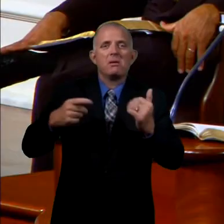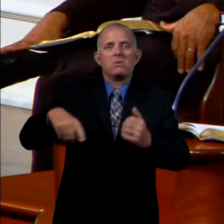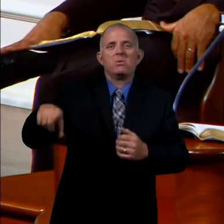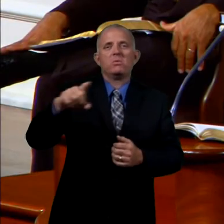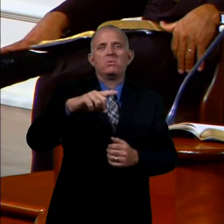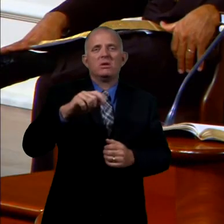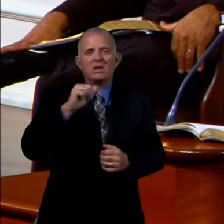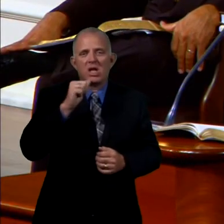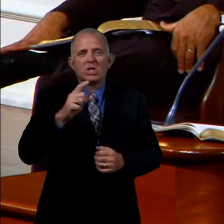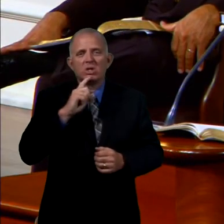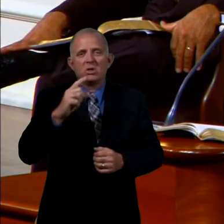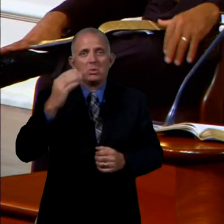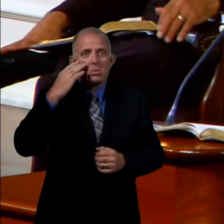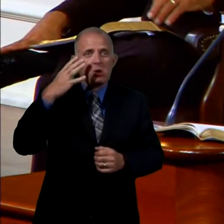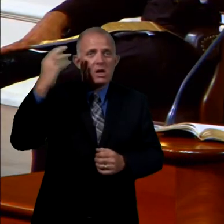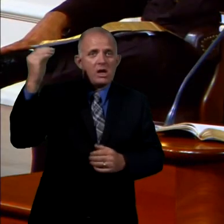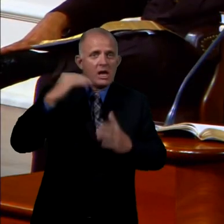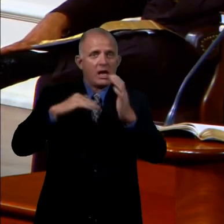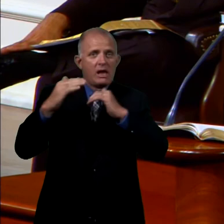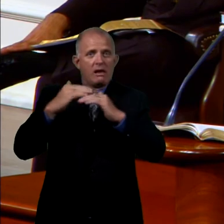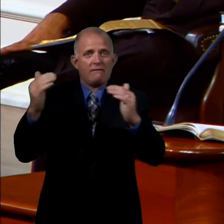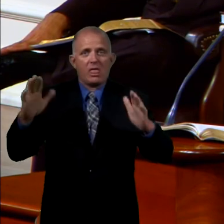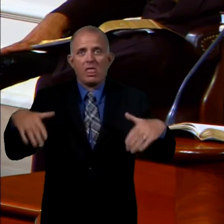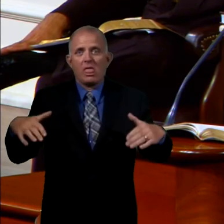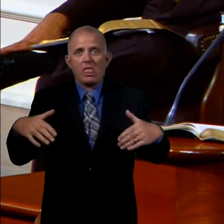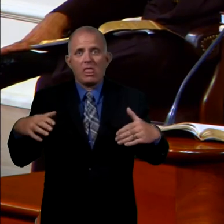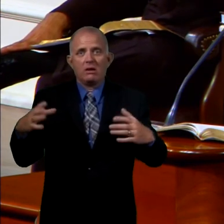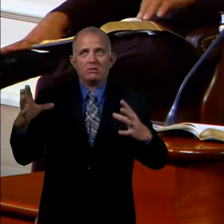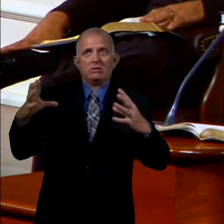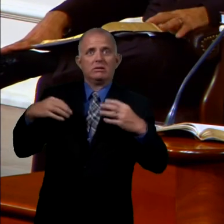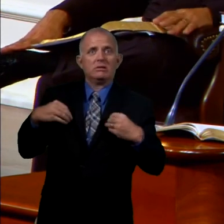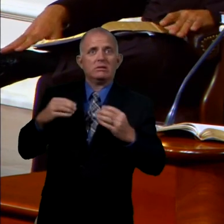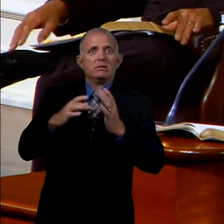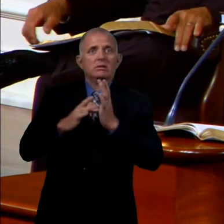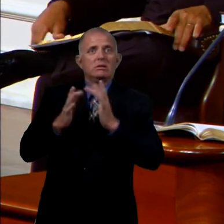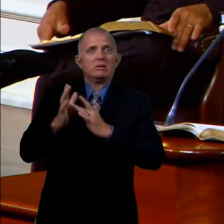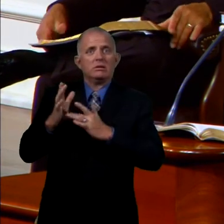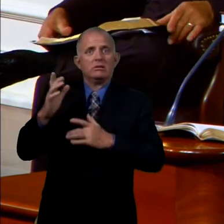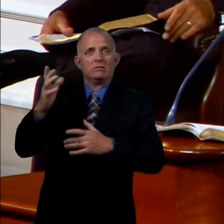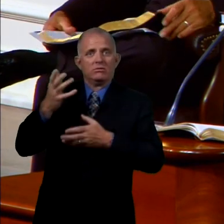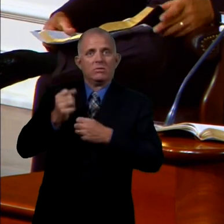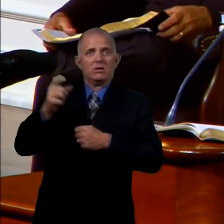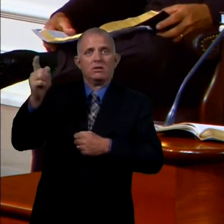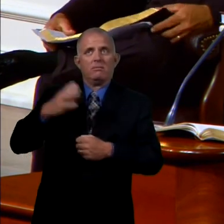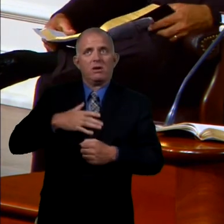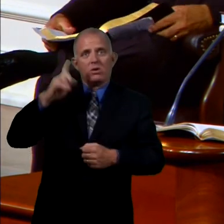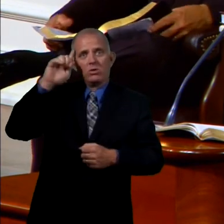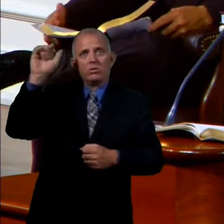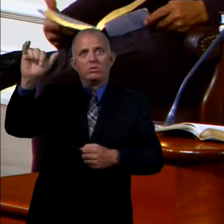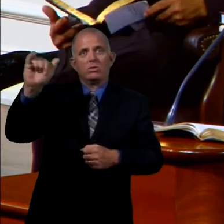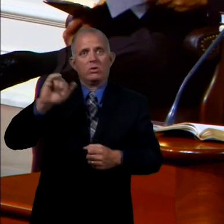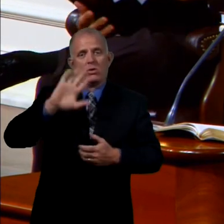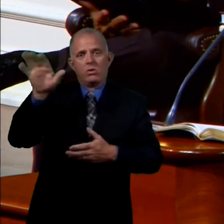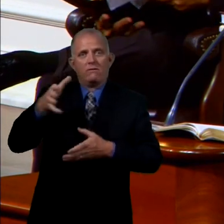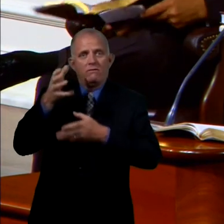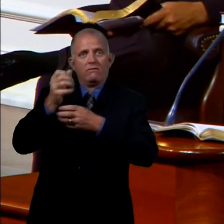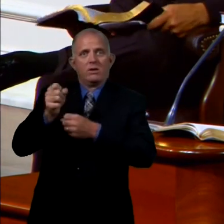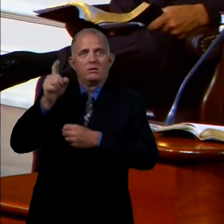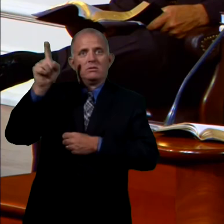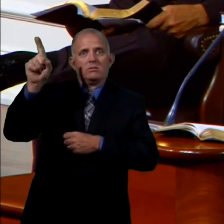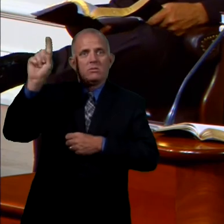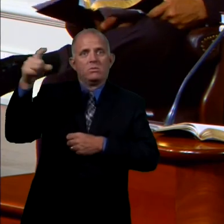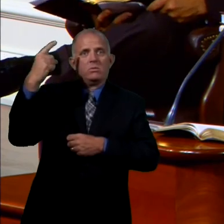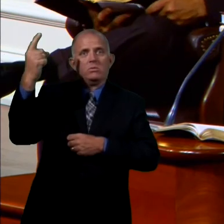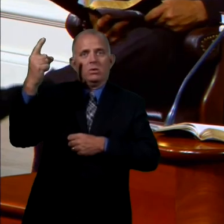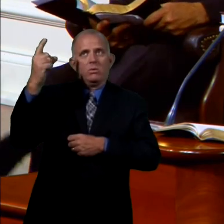heaven someday. Maybe you've never partnered with God by saying, God, I trust you fully with my eternity. I want to put all my faith and trust in you to take me to a place